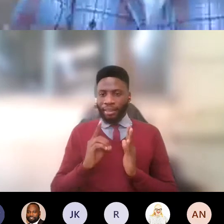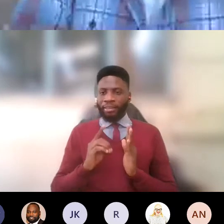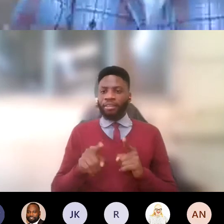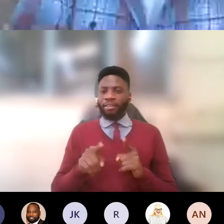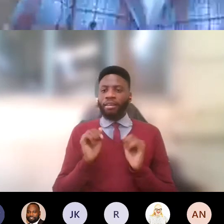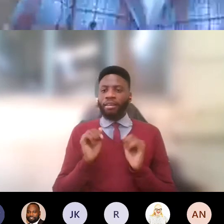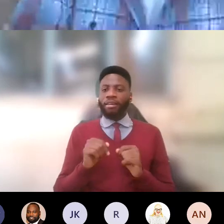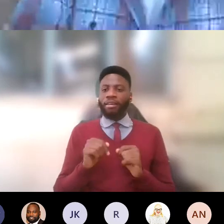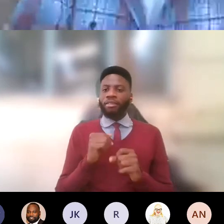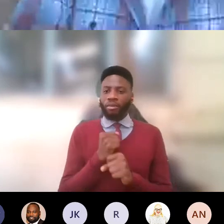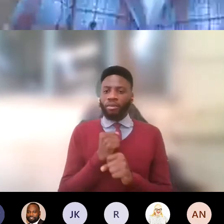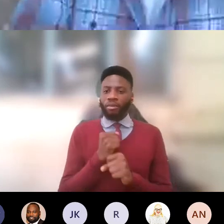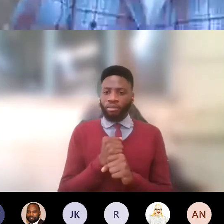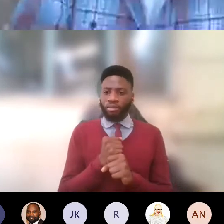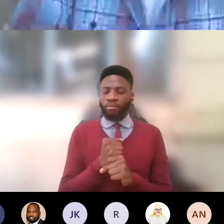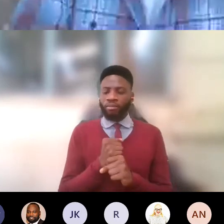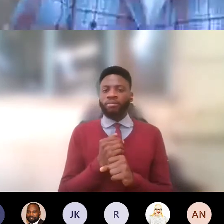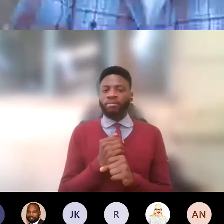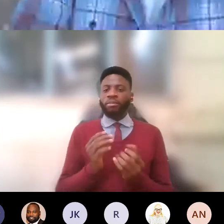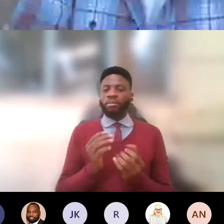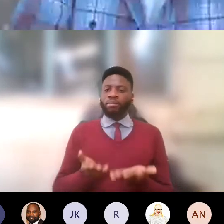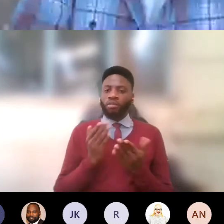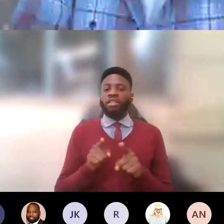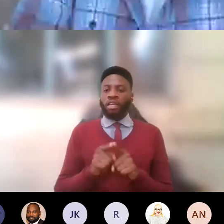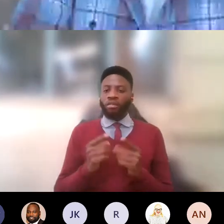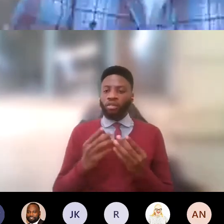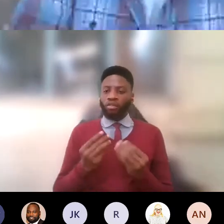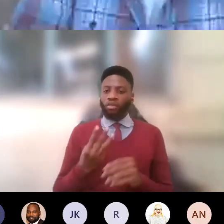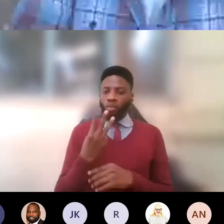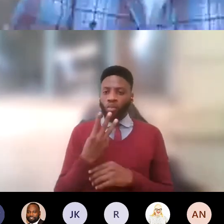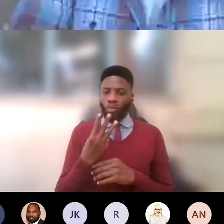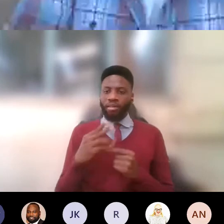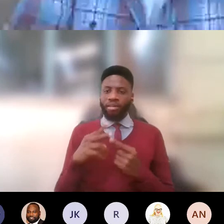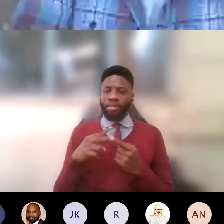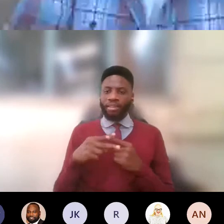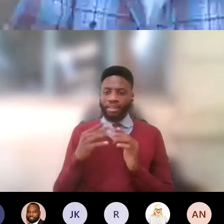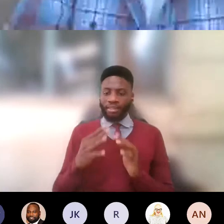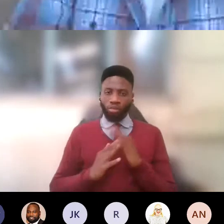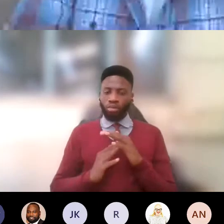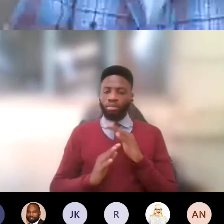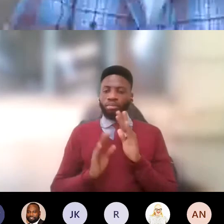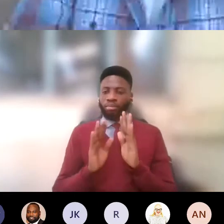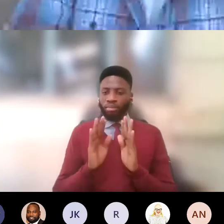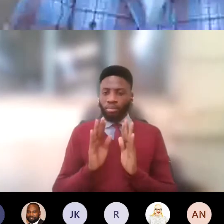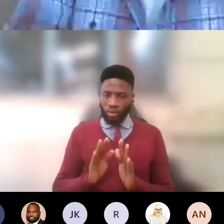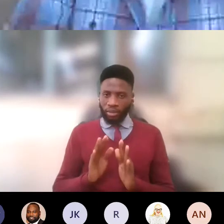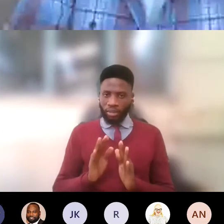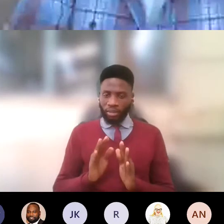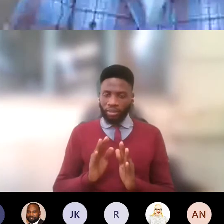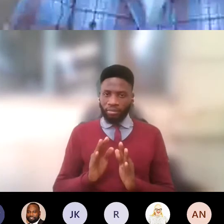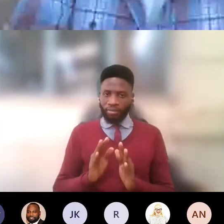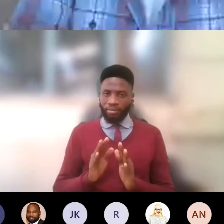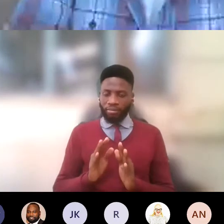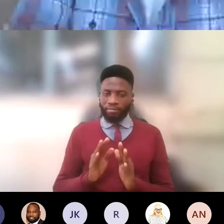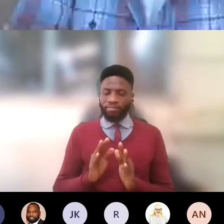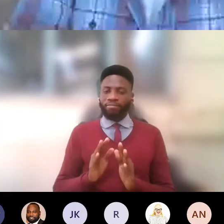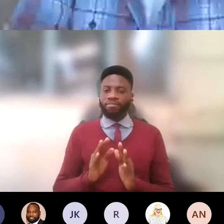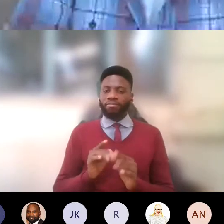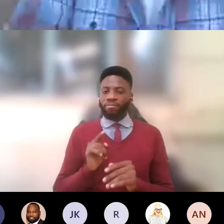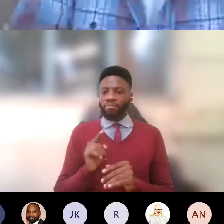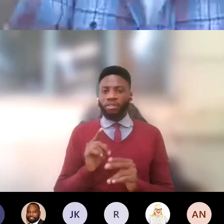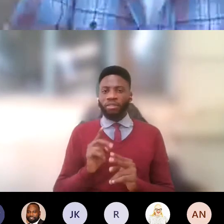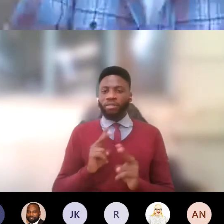business problem, it's not an IT problem. And the faster we can have people in the industry that understand that and that could be part